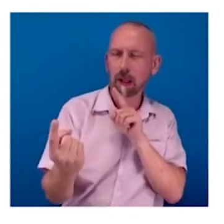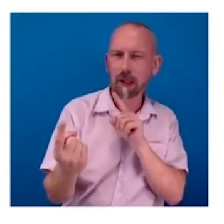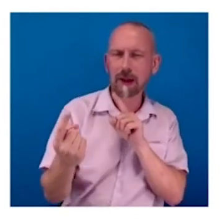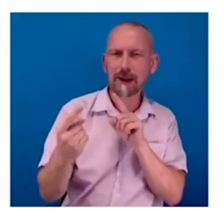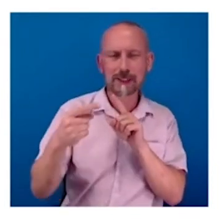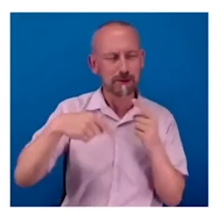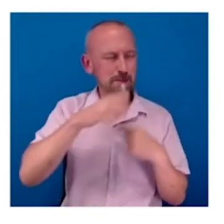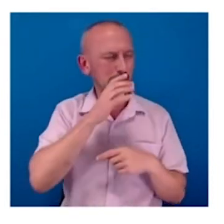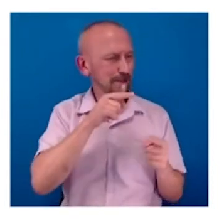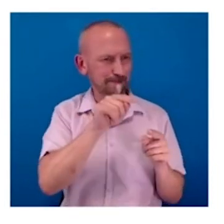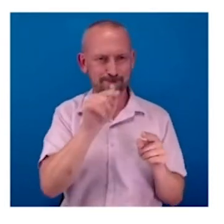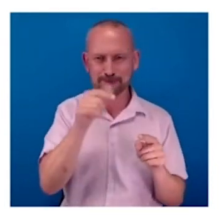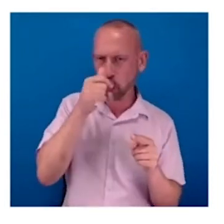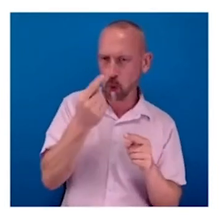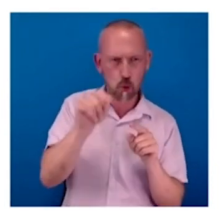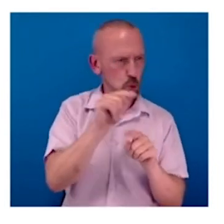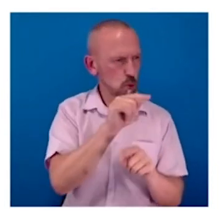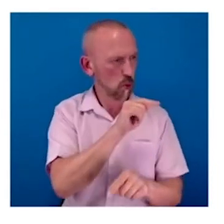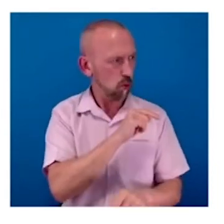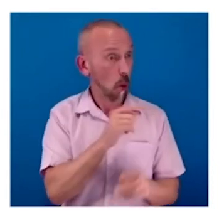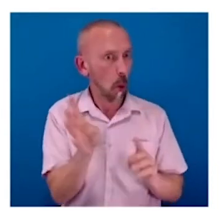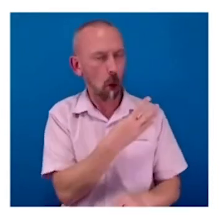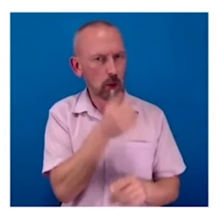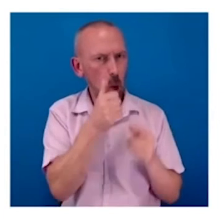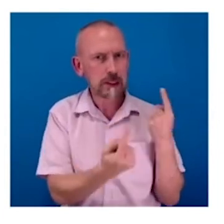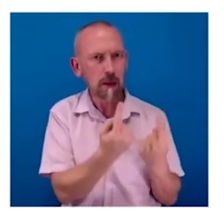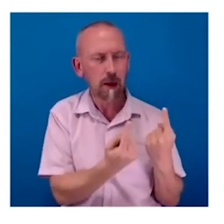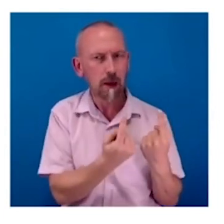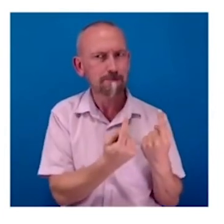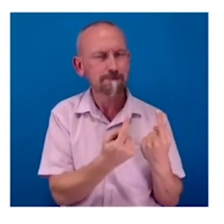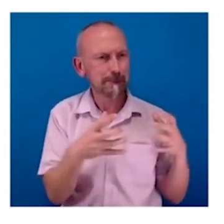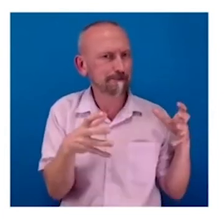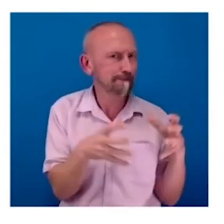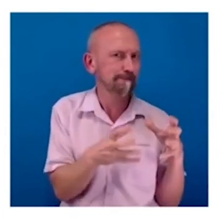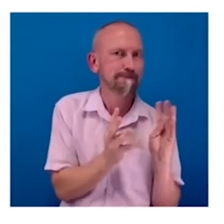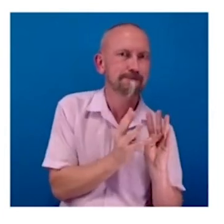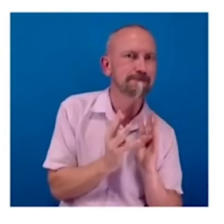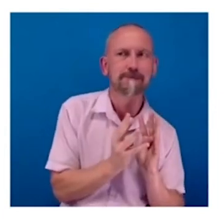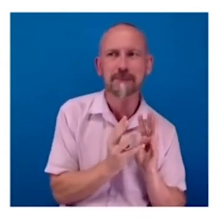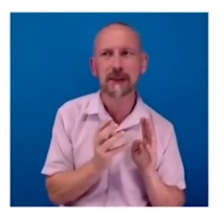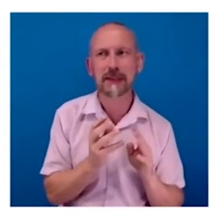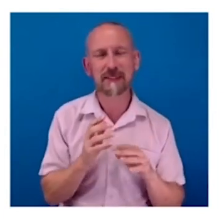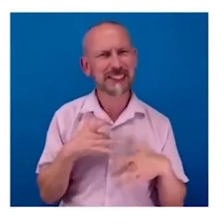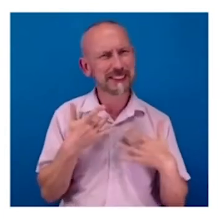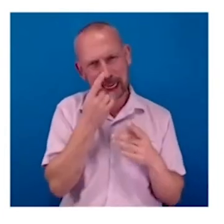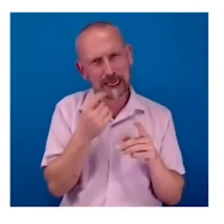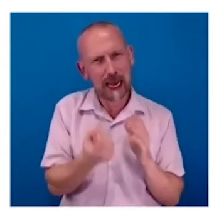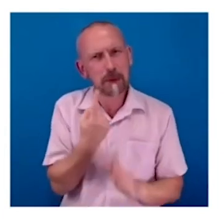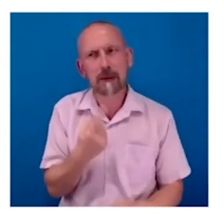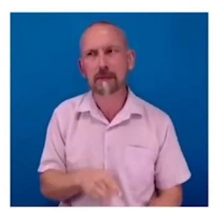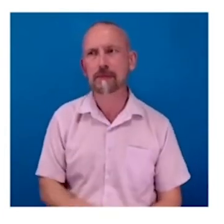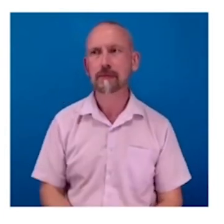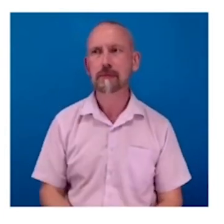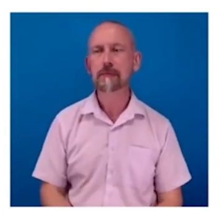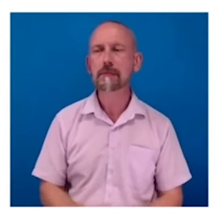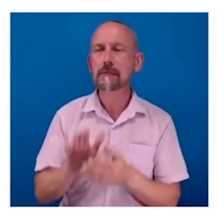another. There's that sort of sense, isn't there, that you do end up in that way. Yeah, and everybody's a lot more approachable if they're just